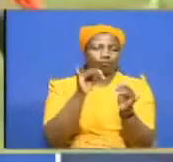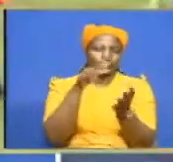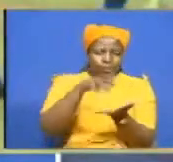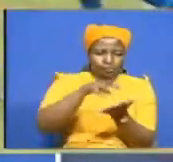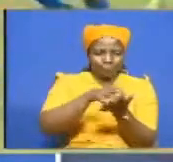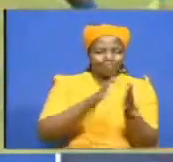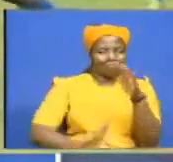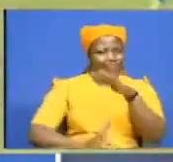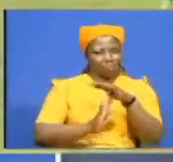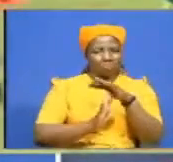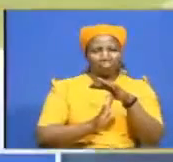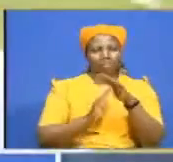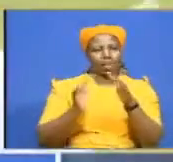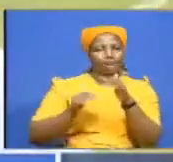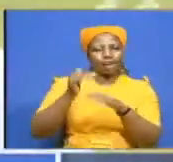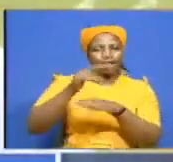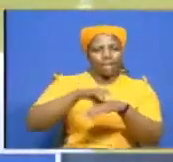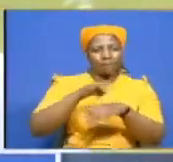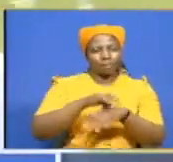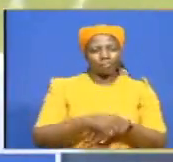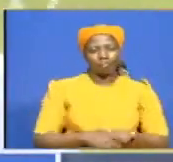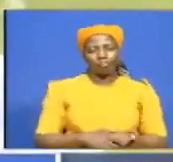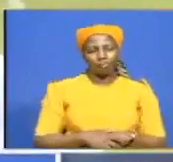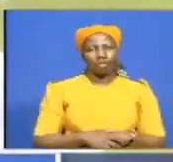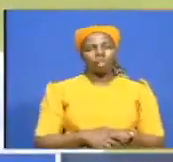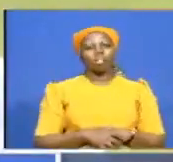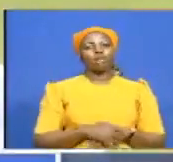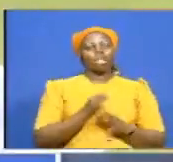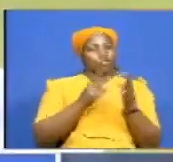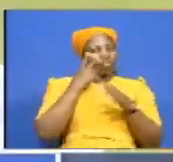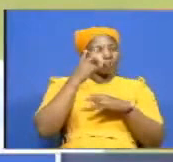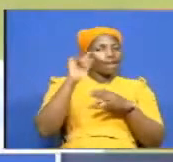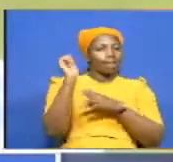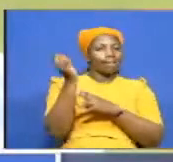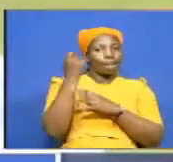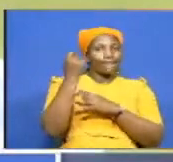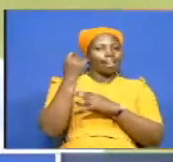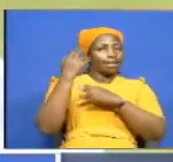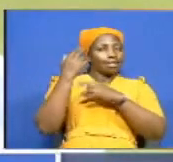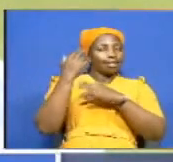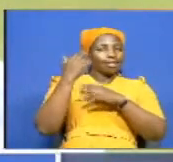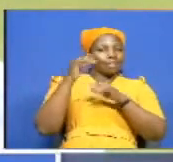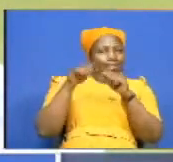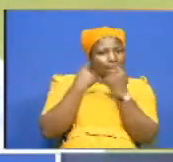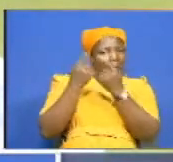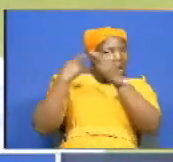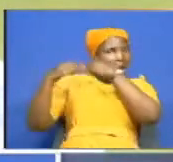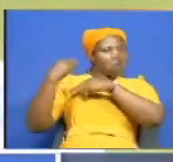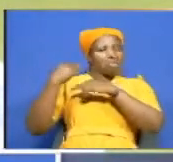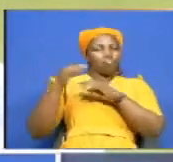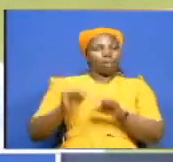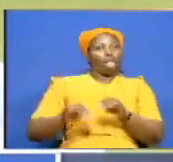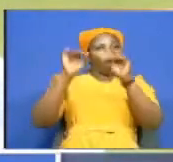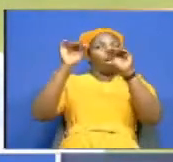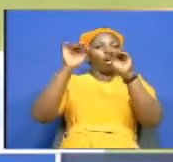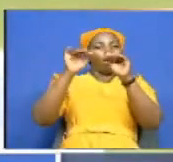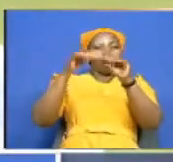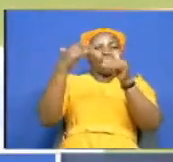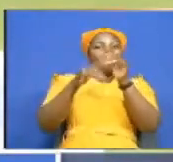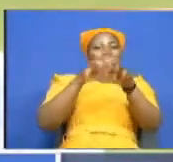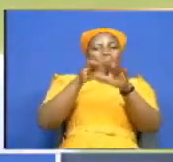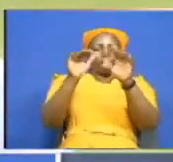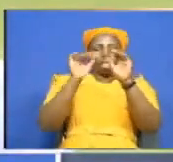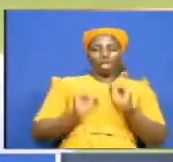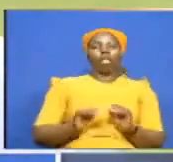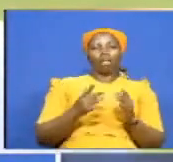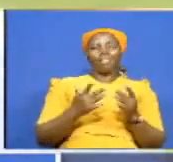flight next season. If you look at the history of Kenyan clubs, you get promoted, end of the season, you go back down to where you came from.